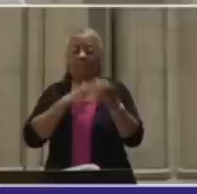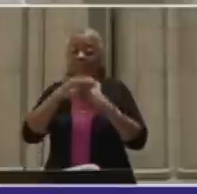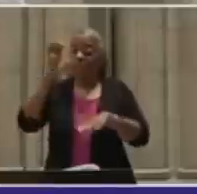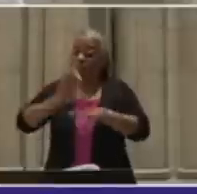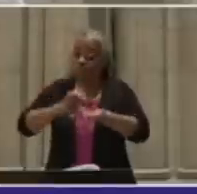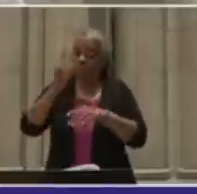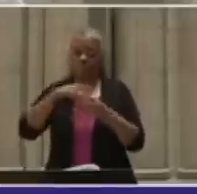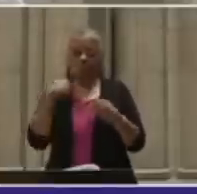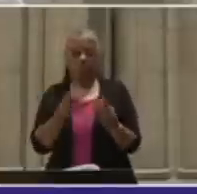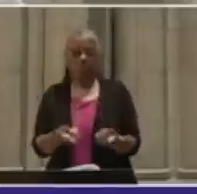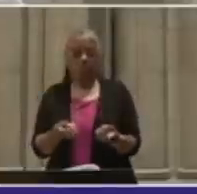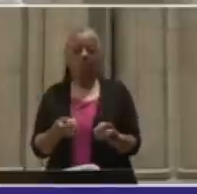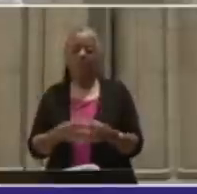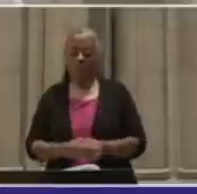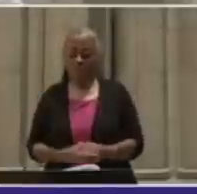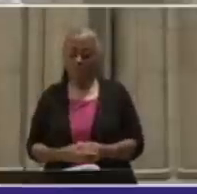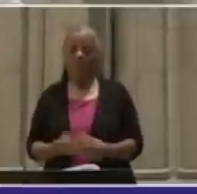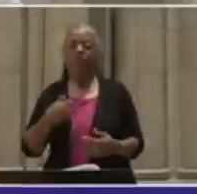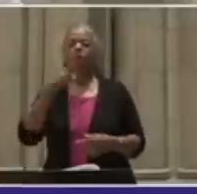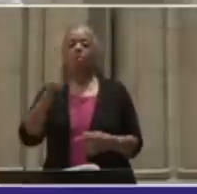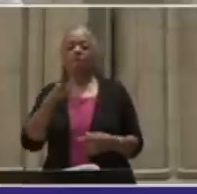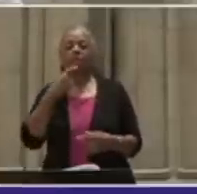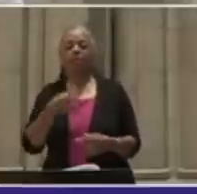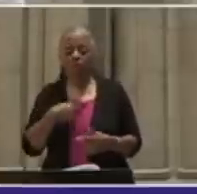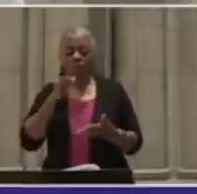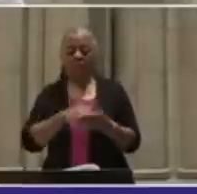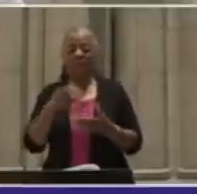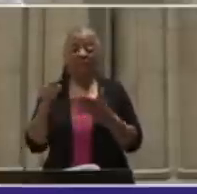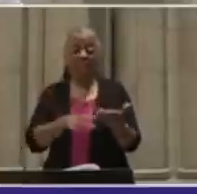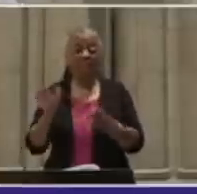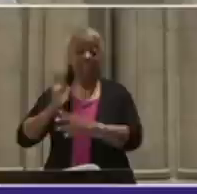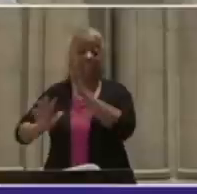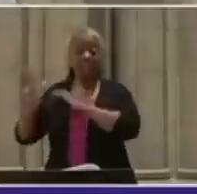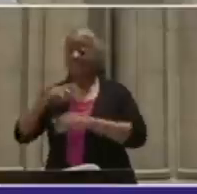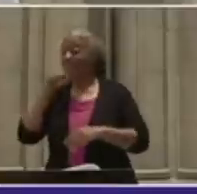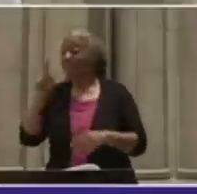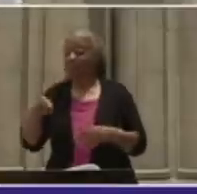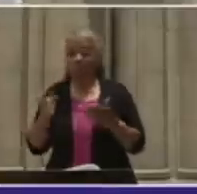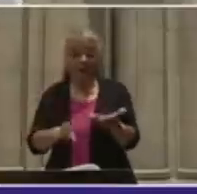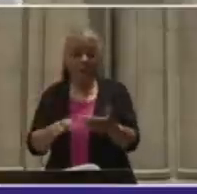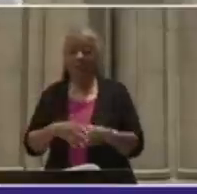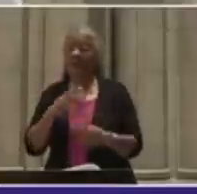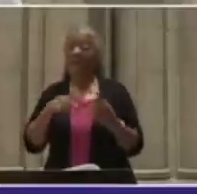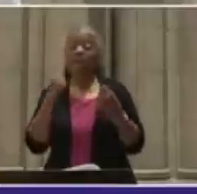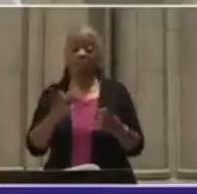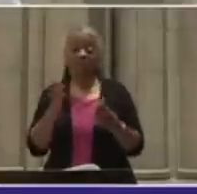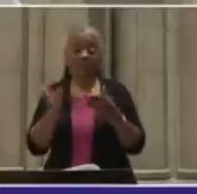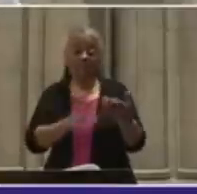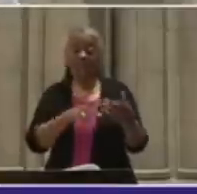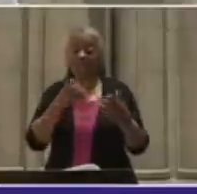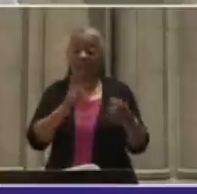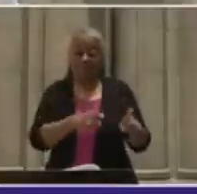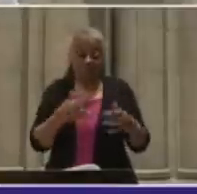church must be told. We must be told the deaths in the past didn't have to be. And many of the deaths in the